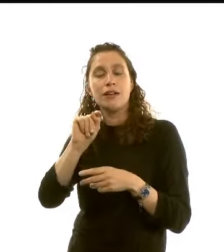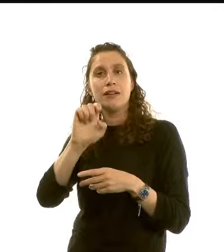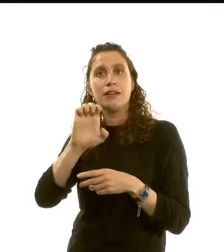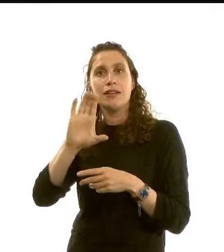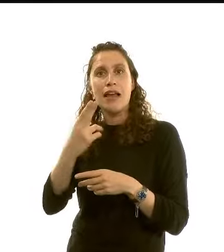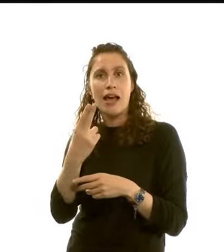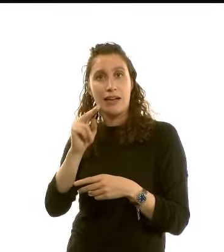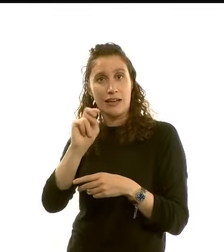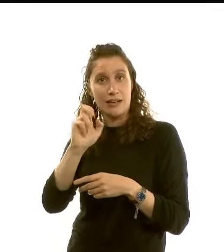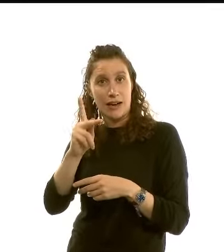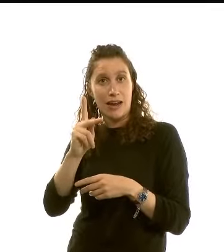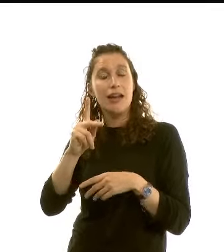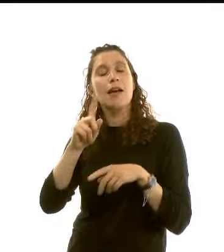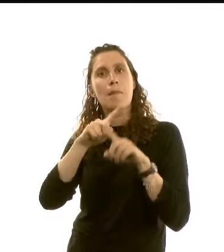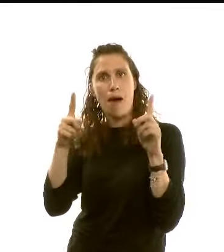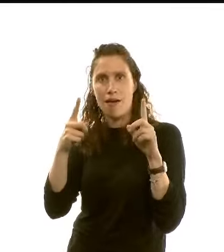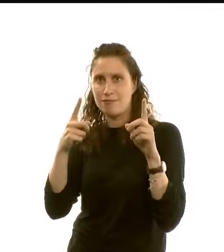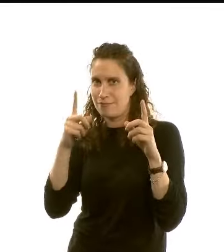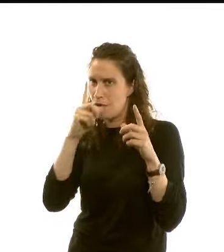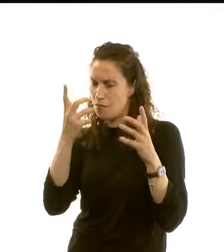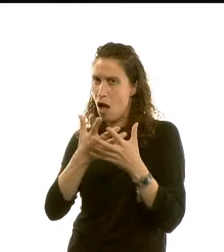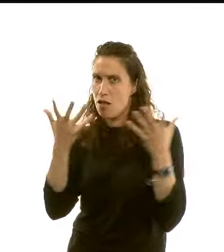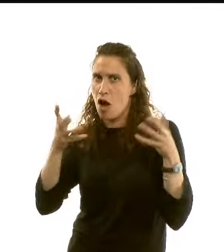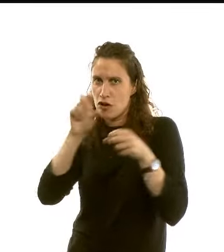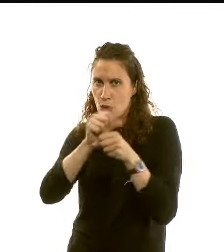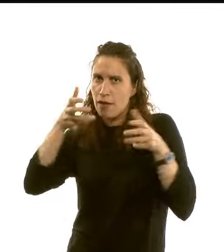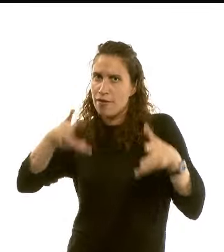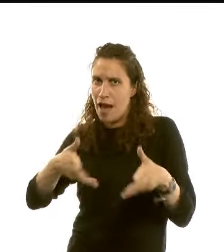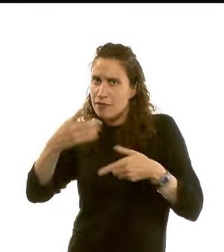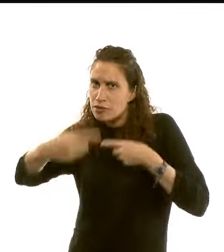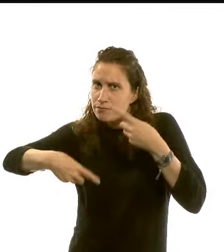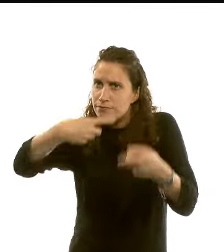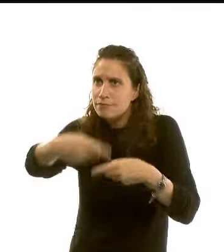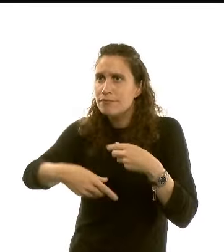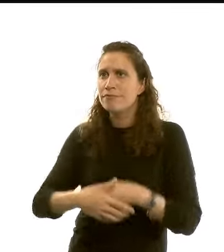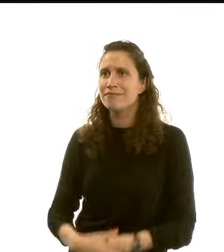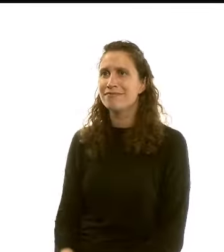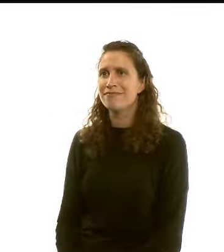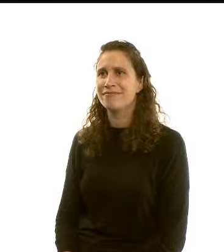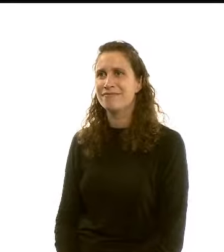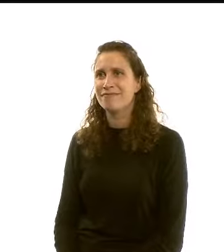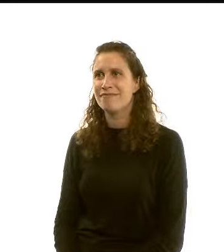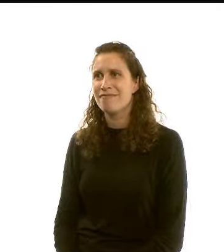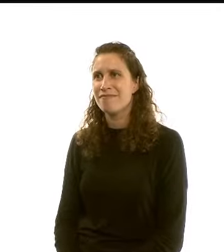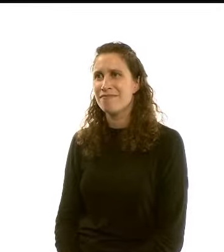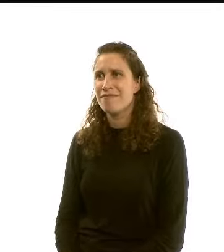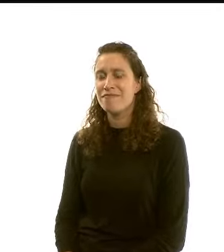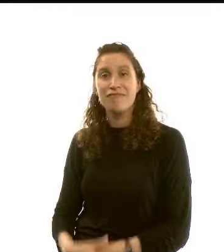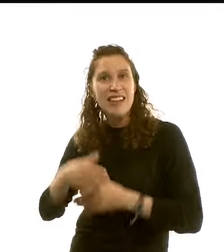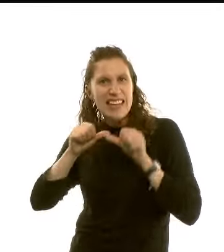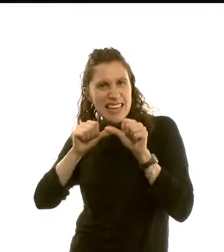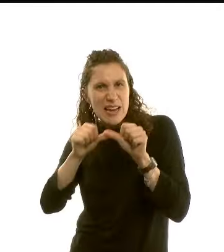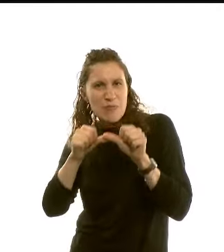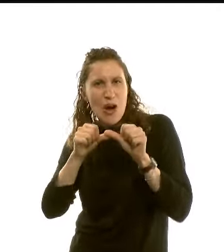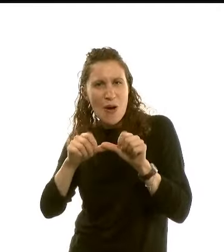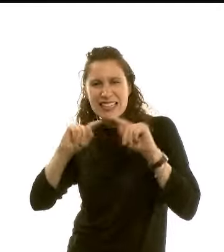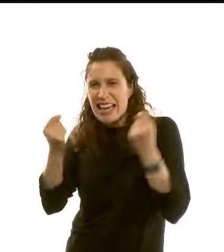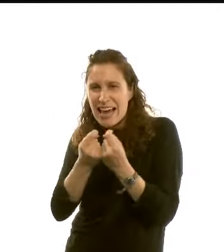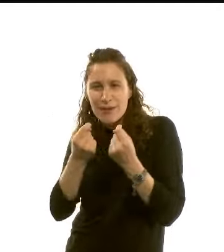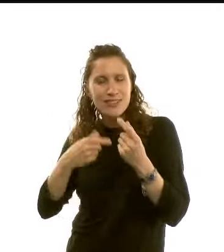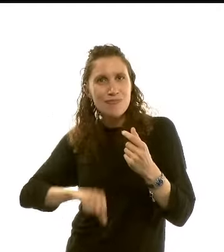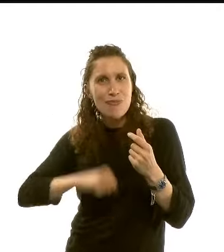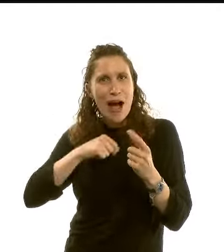but still more to get going on. All right, Denmark, do your thing. Keep it busy. So much to do. Teams, keep going. I'm so proud of